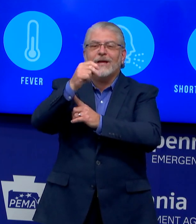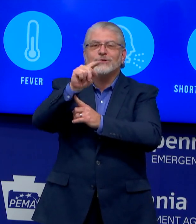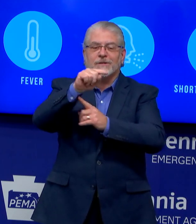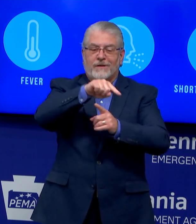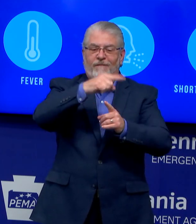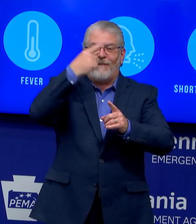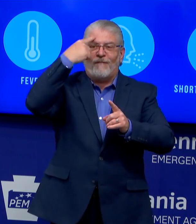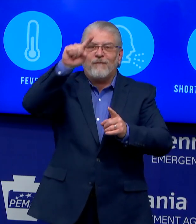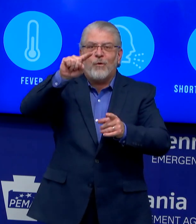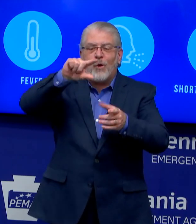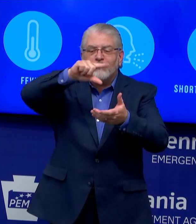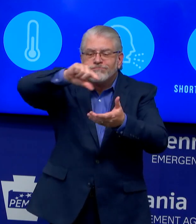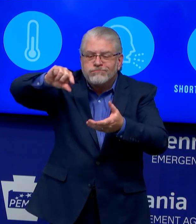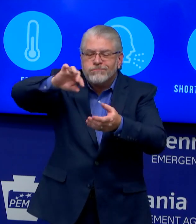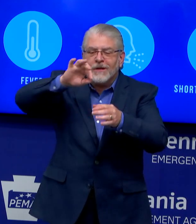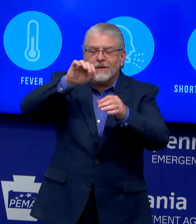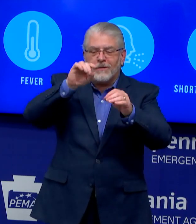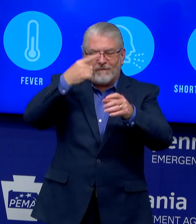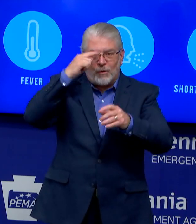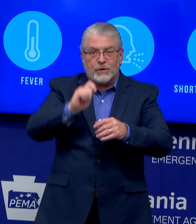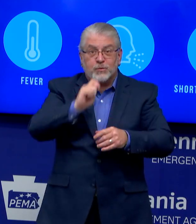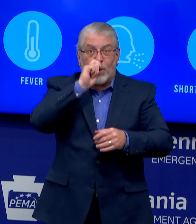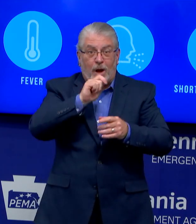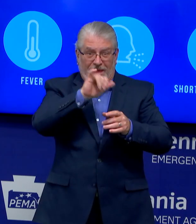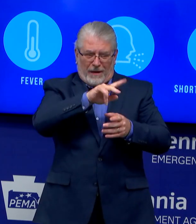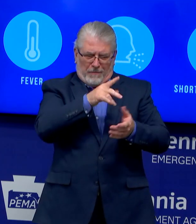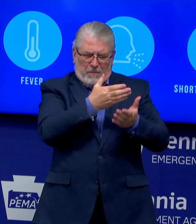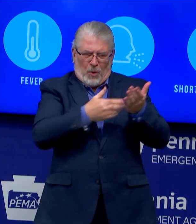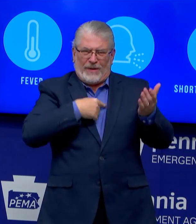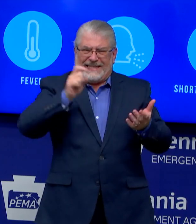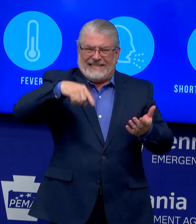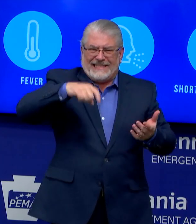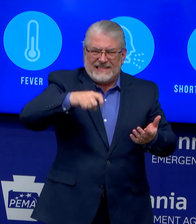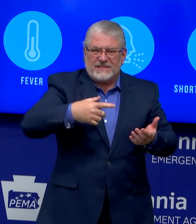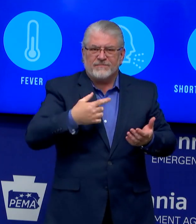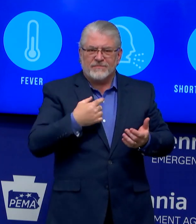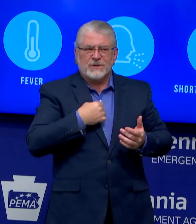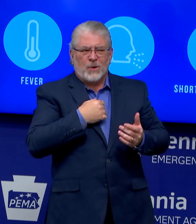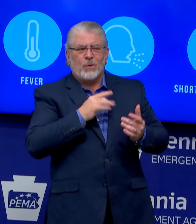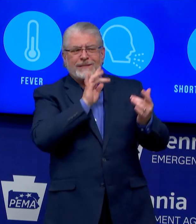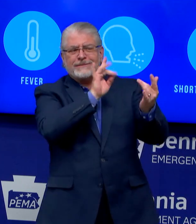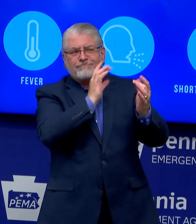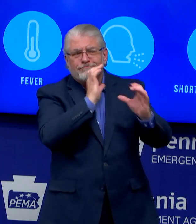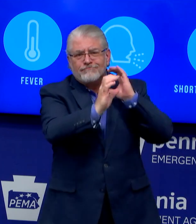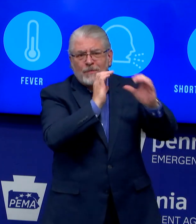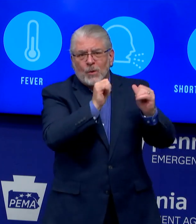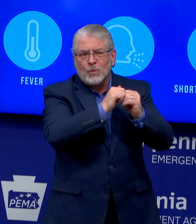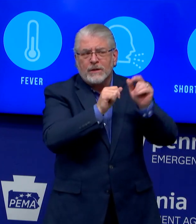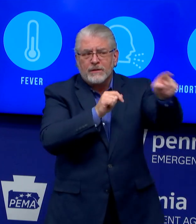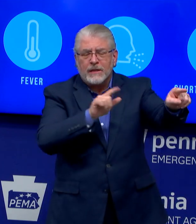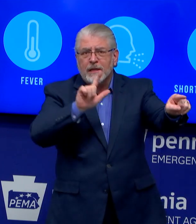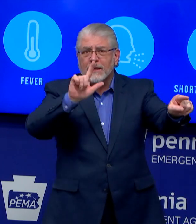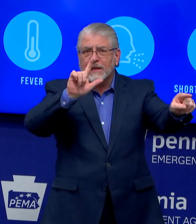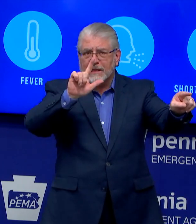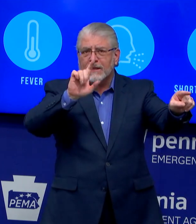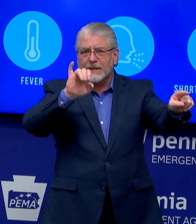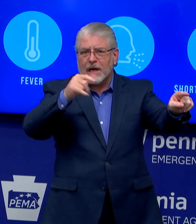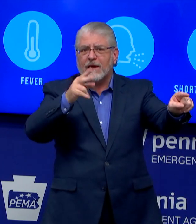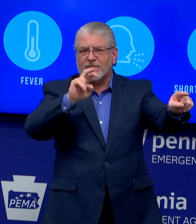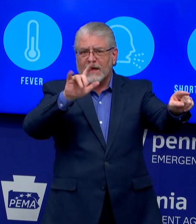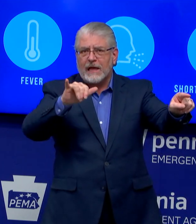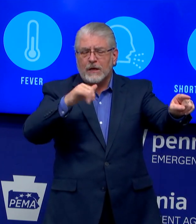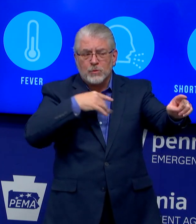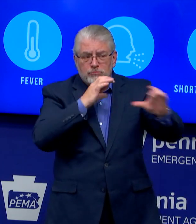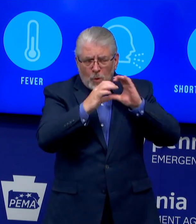are necessary. We have tried to push out testing as far as possible in Pennsylvania, both through our laboratory, through